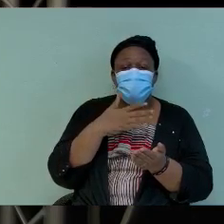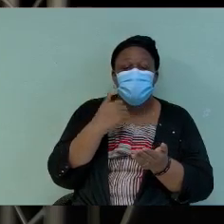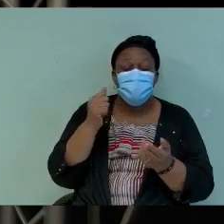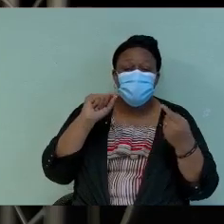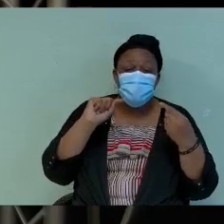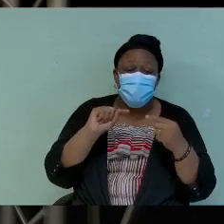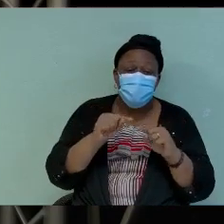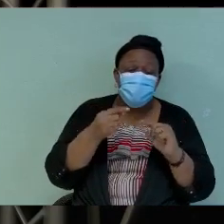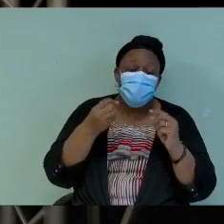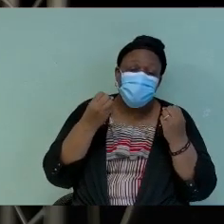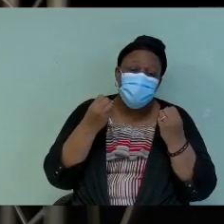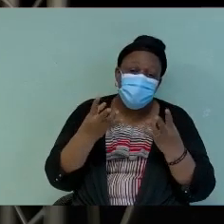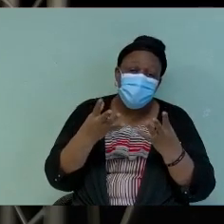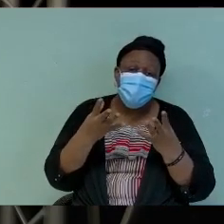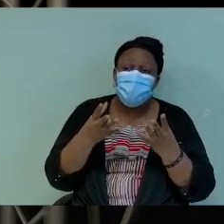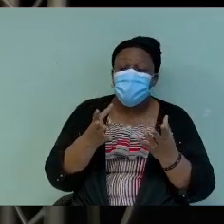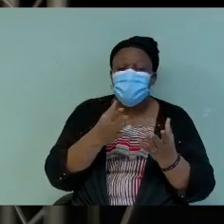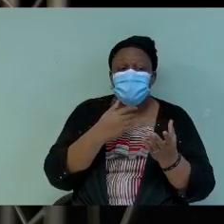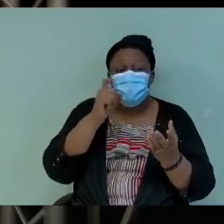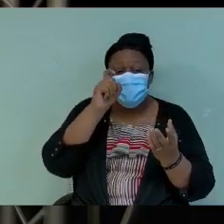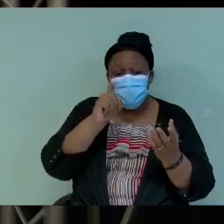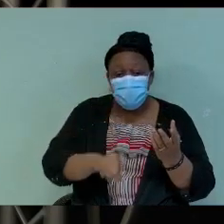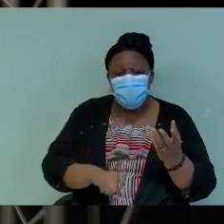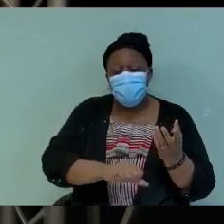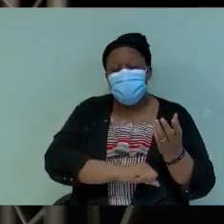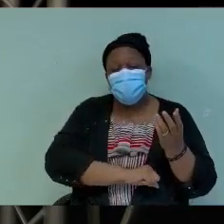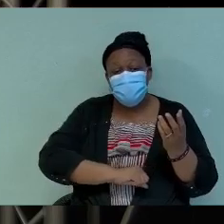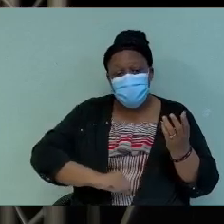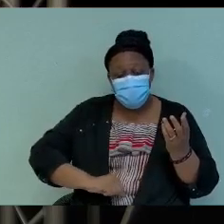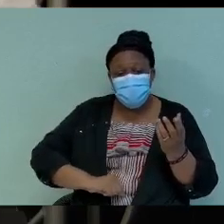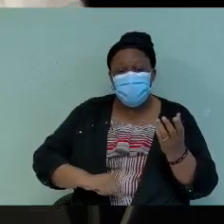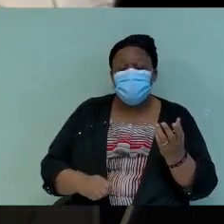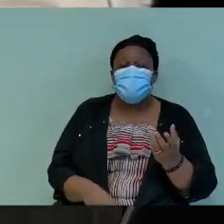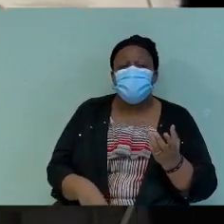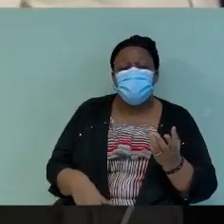that are very severe? Dr. Wilkinson.